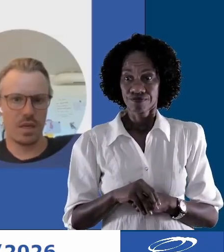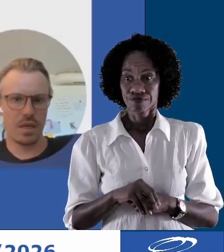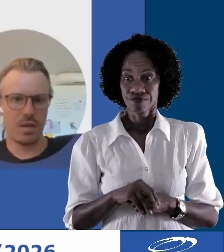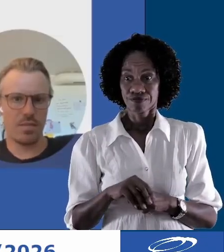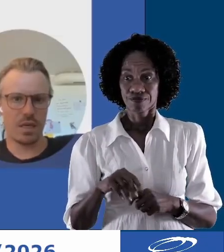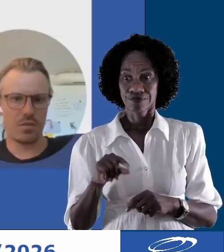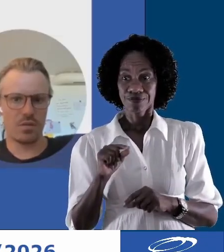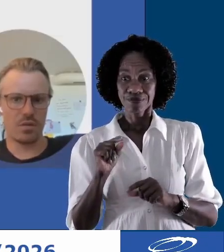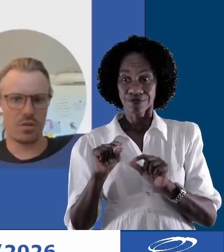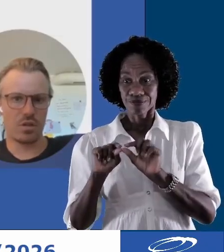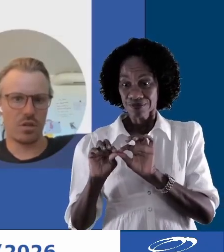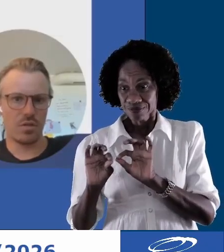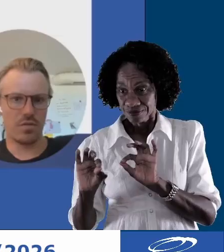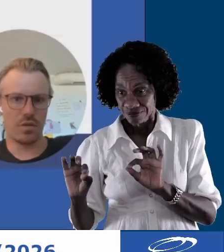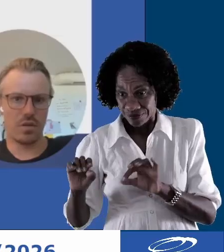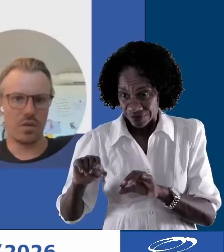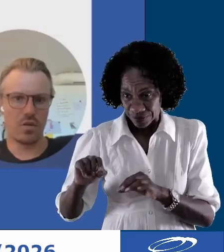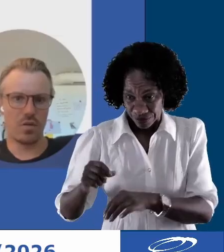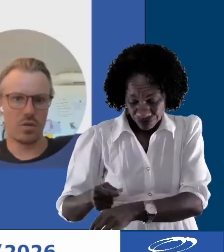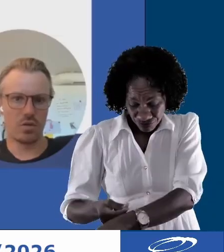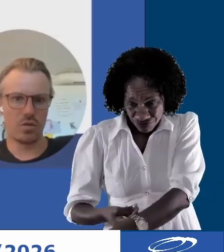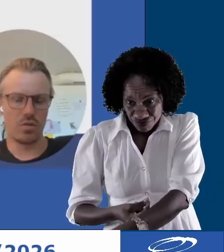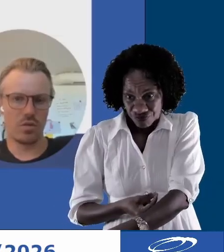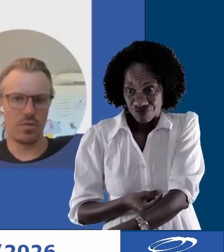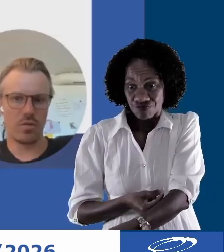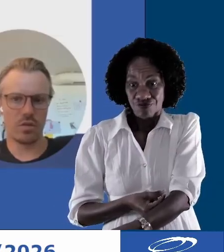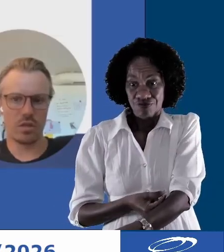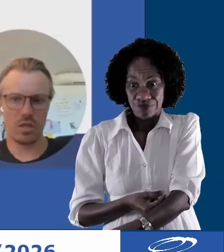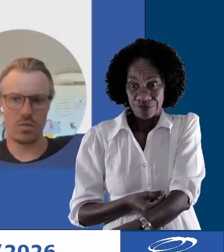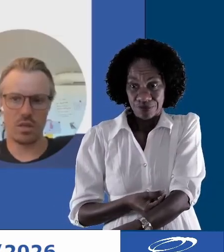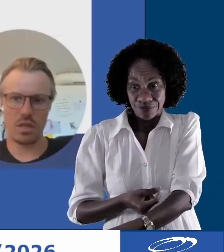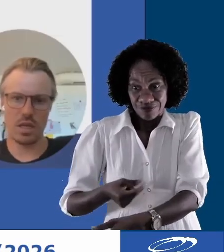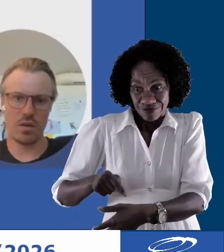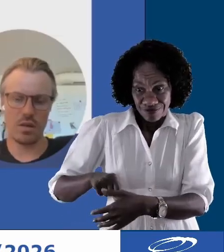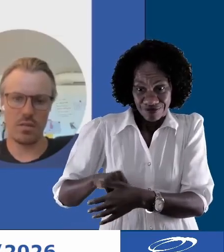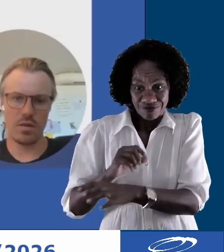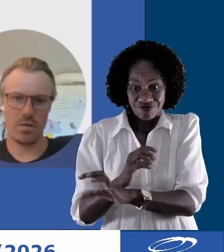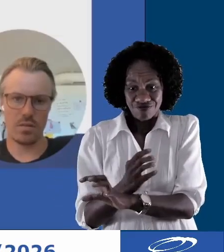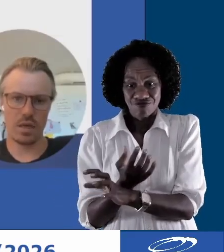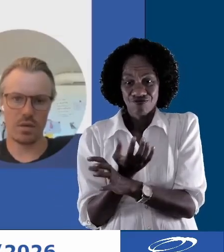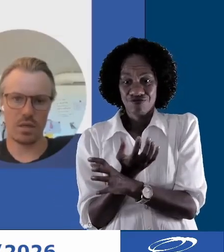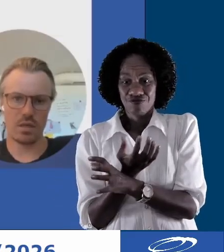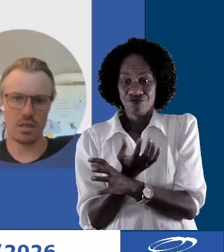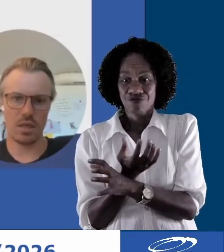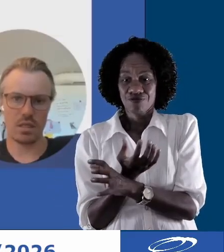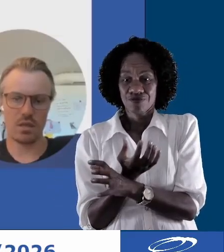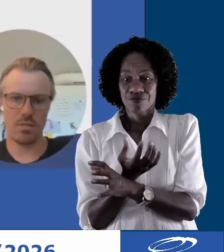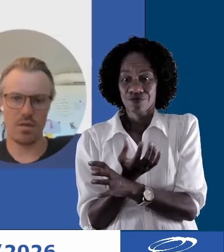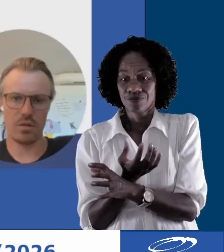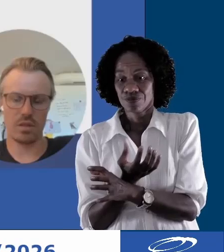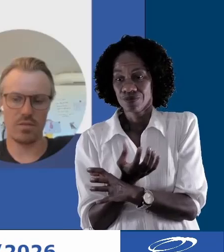And back to the discussion of knowing the truth, of course, as with any other method, microdialysis